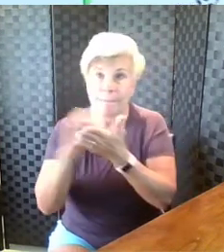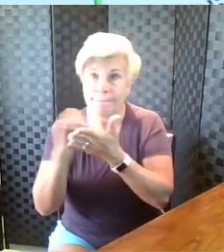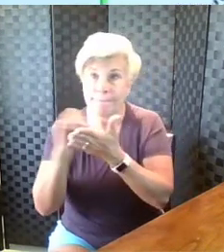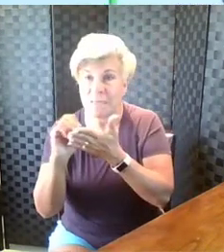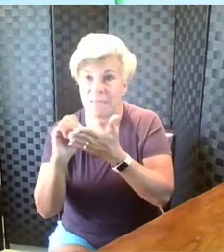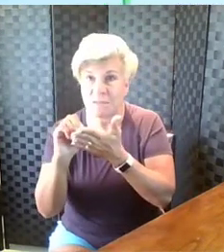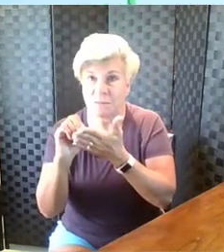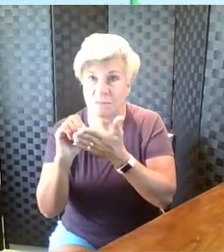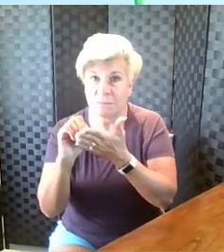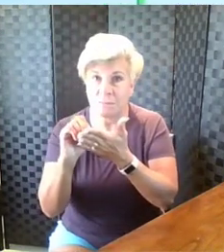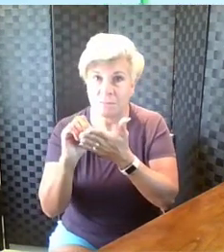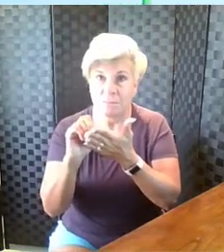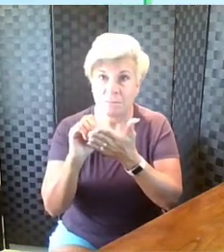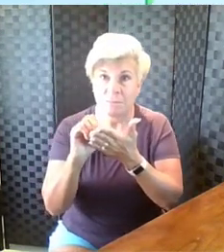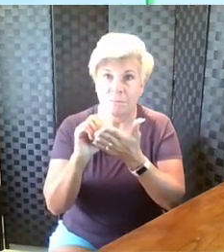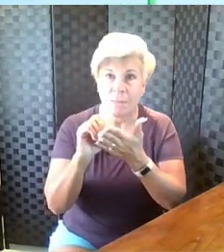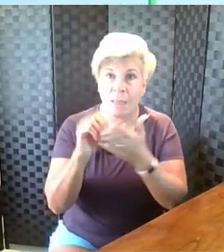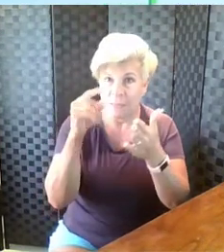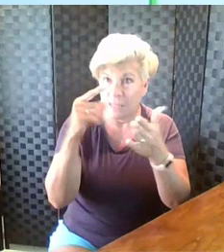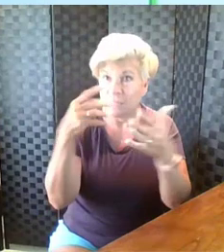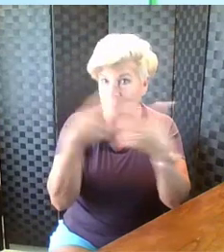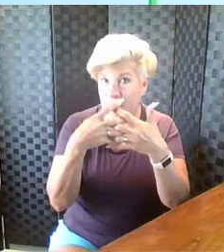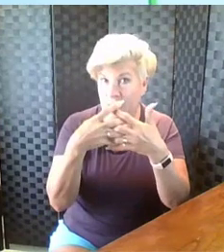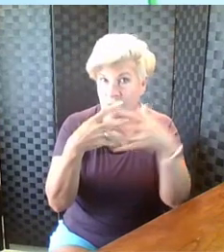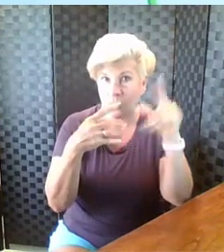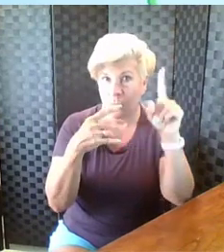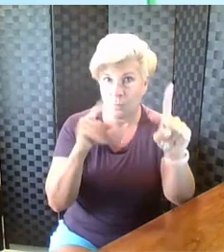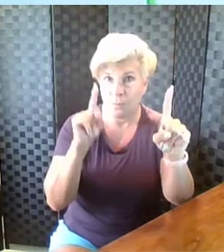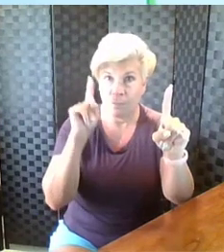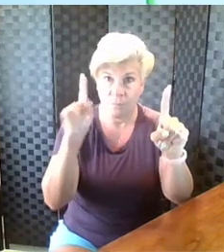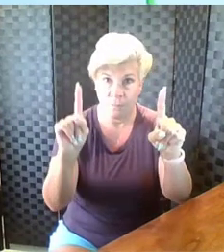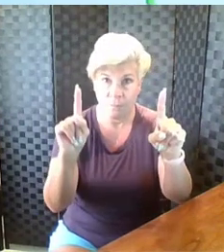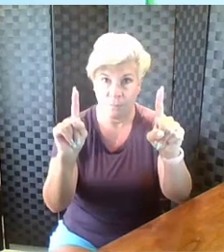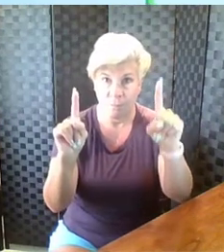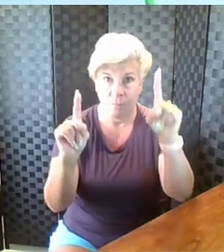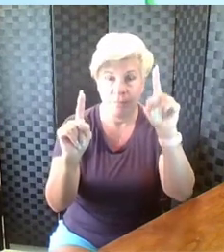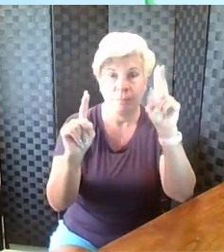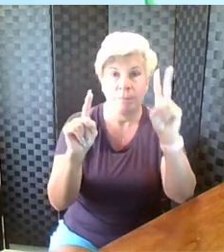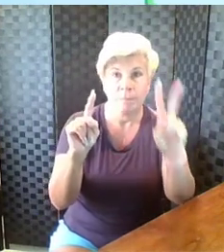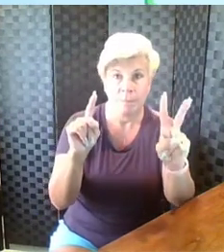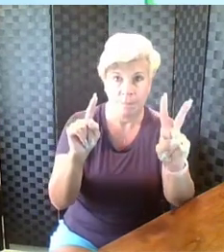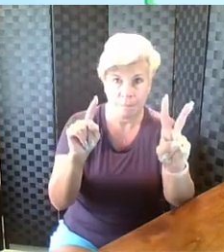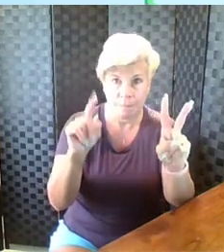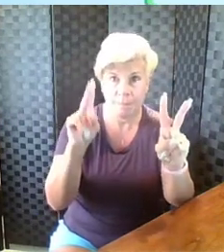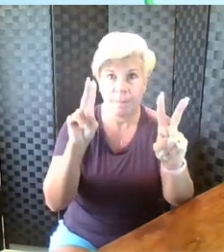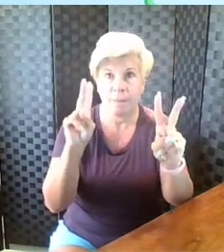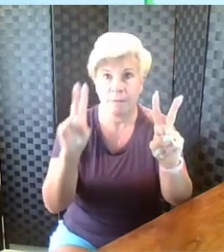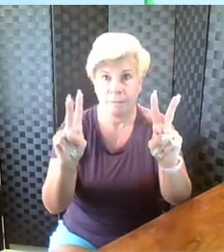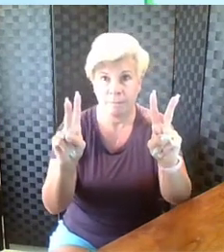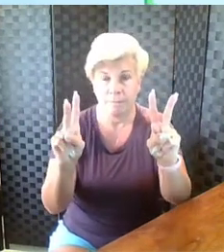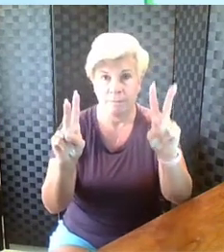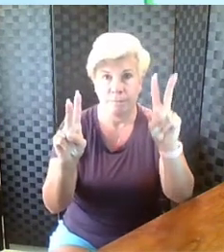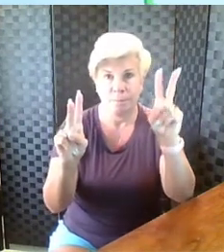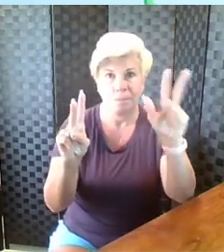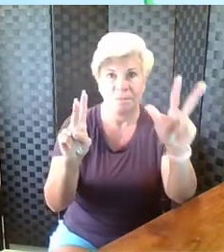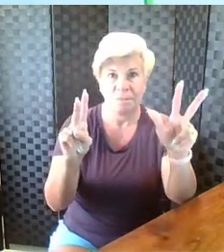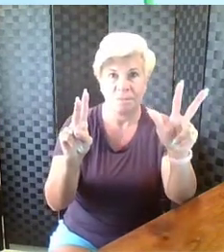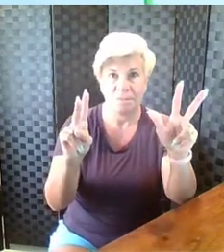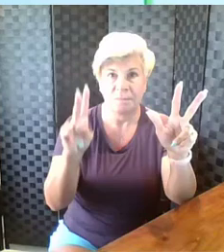pencils. Let's use the matching strategy. 1, 1, 2,